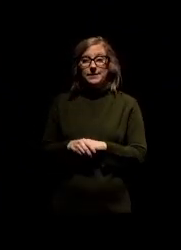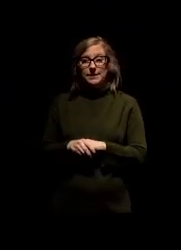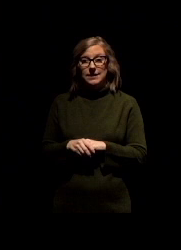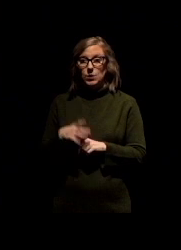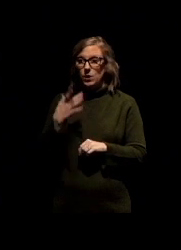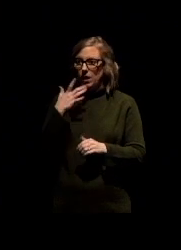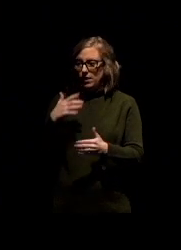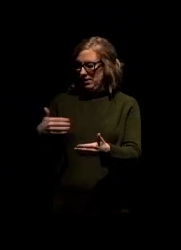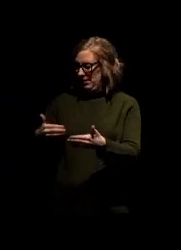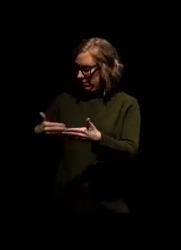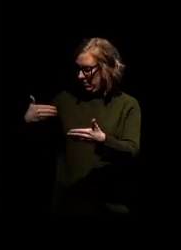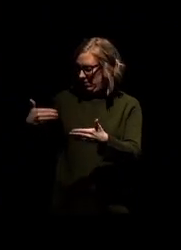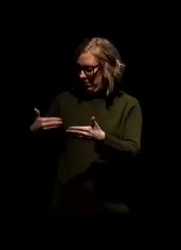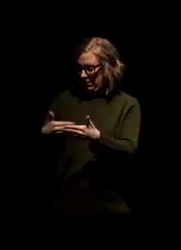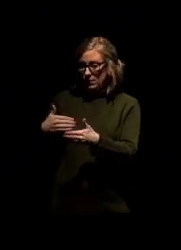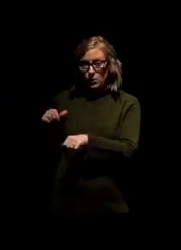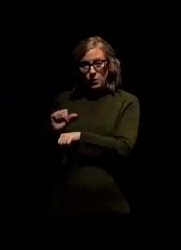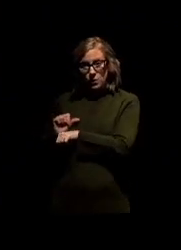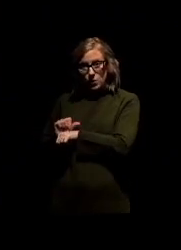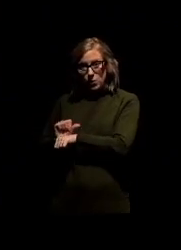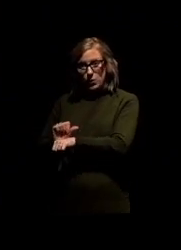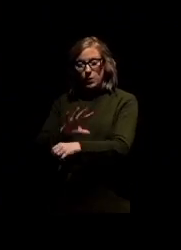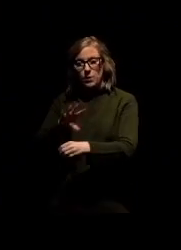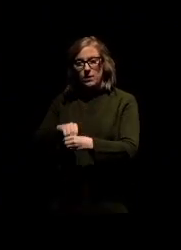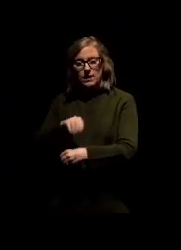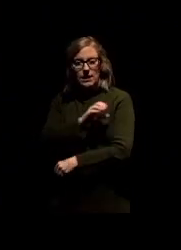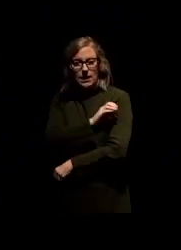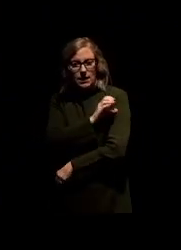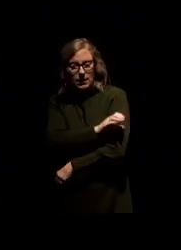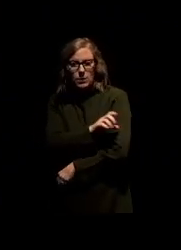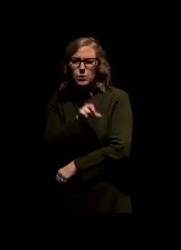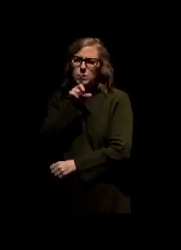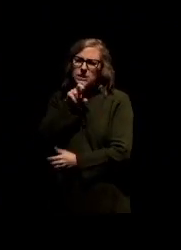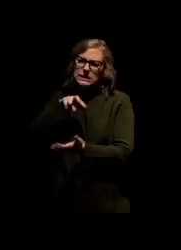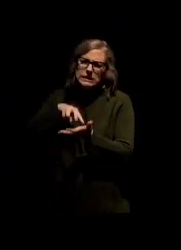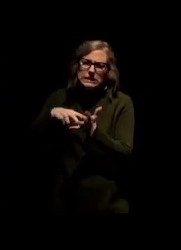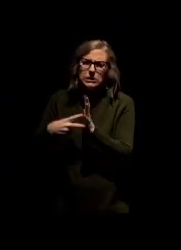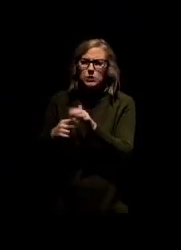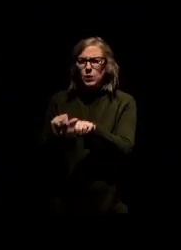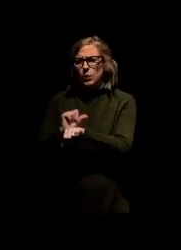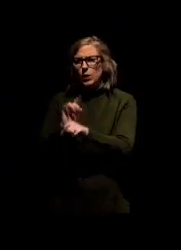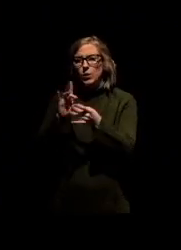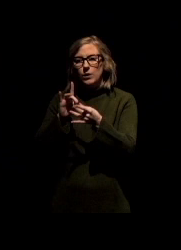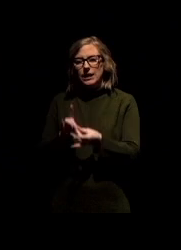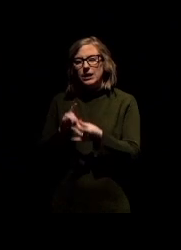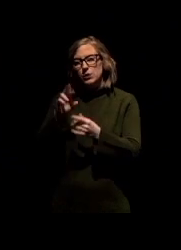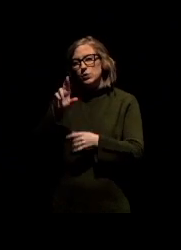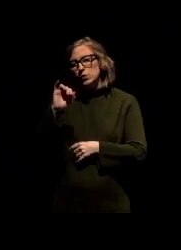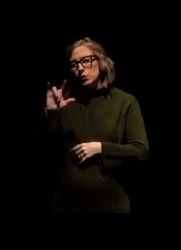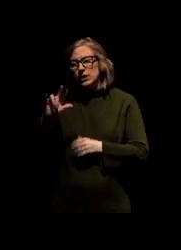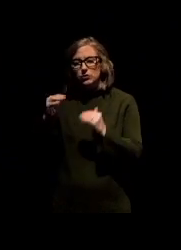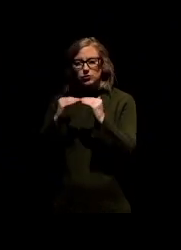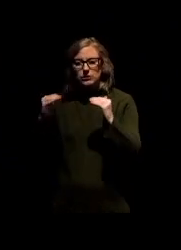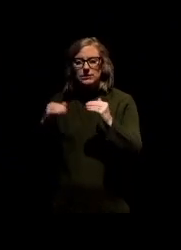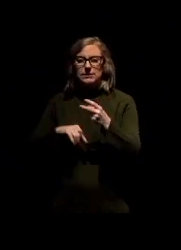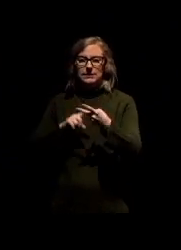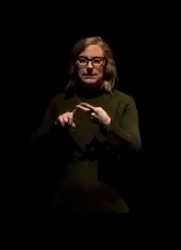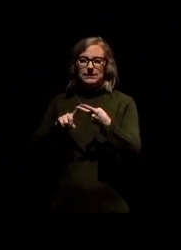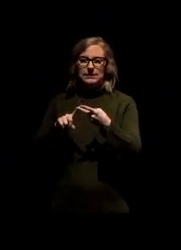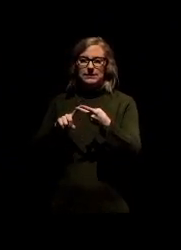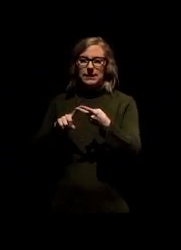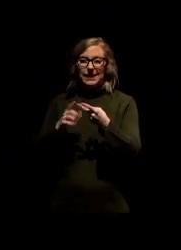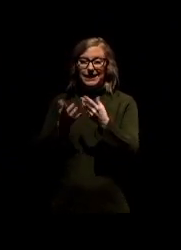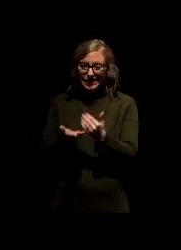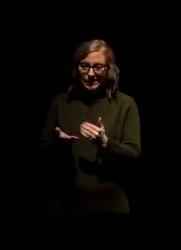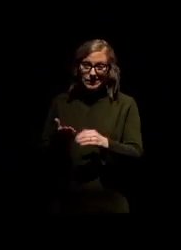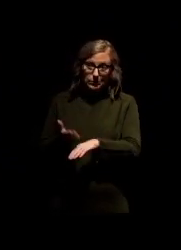work within our clinic, and we had done really intentional work about racial justice and increasing training in our workforce